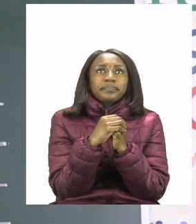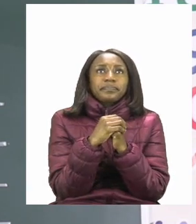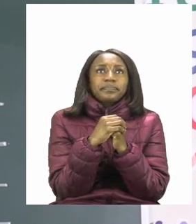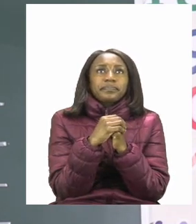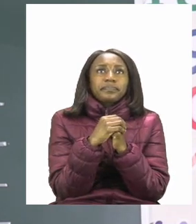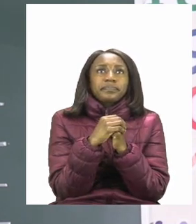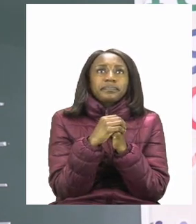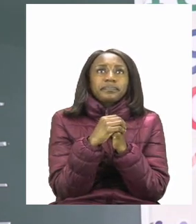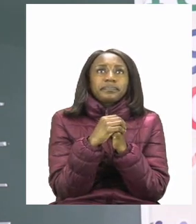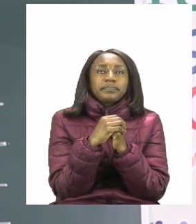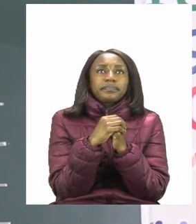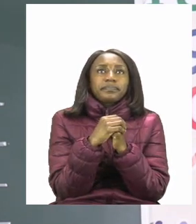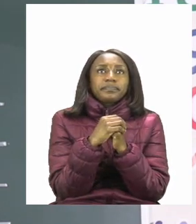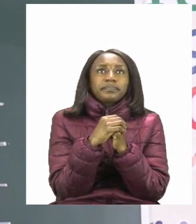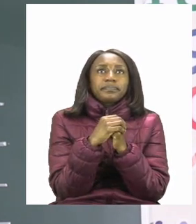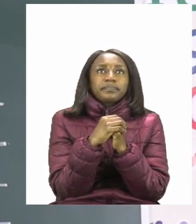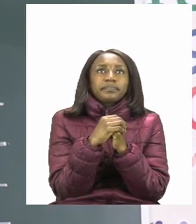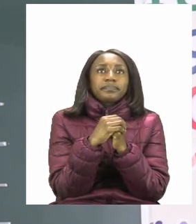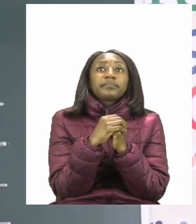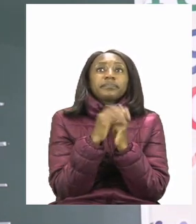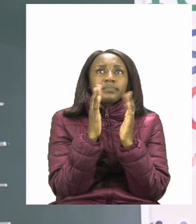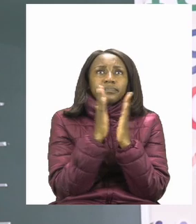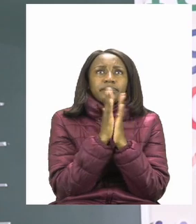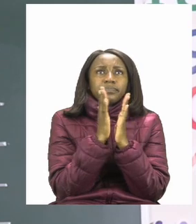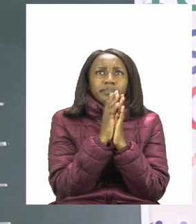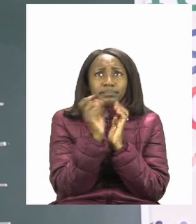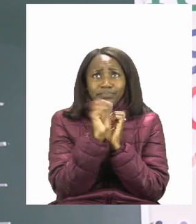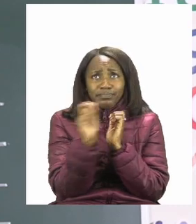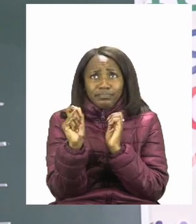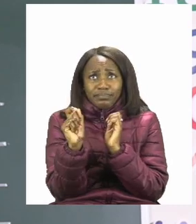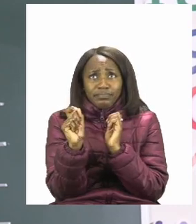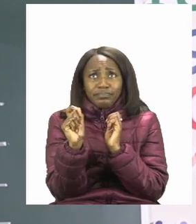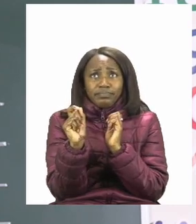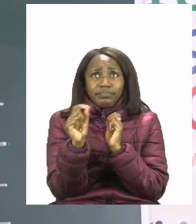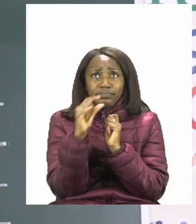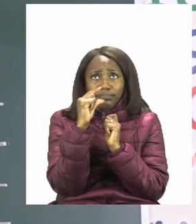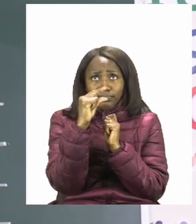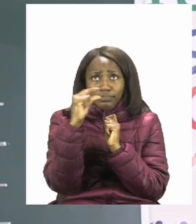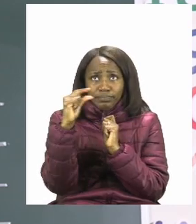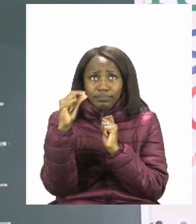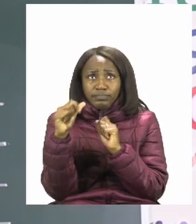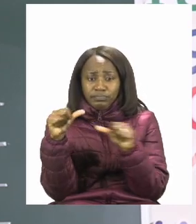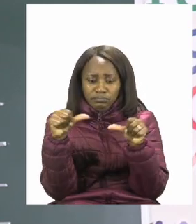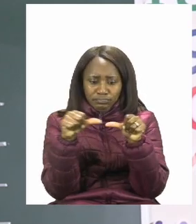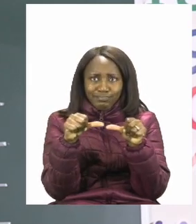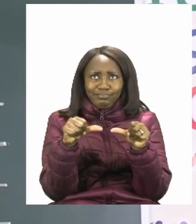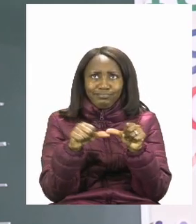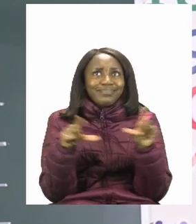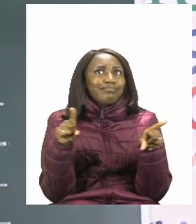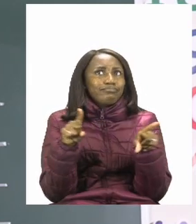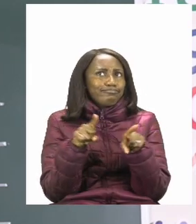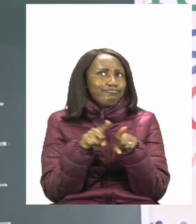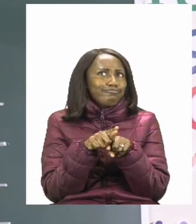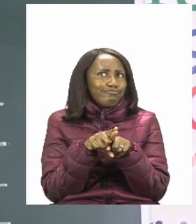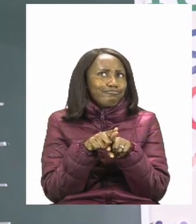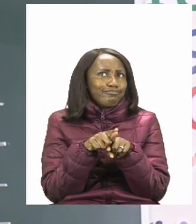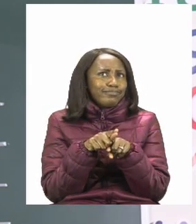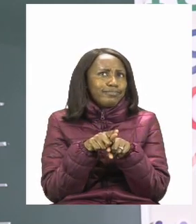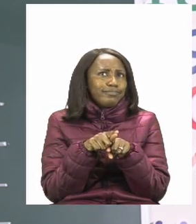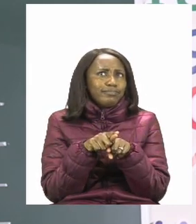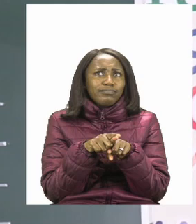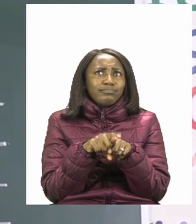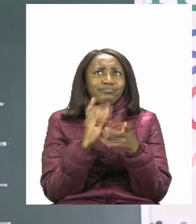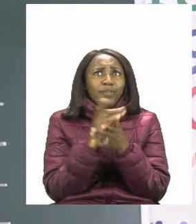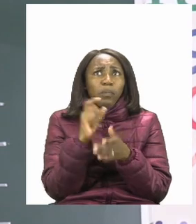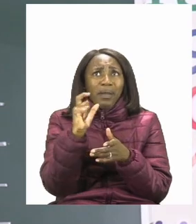you are writing, make sure that all your words are the same size. You cannot have big